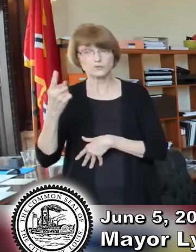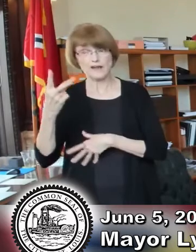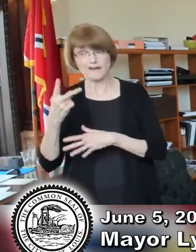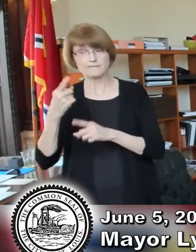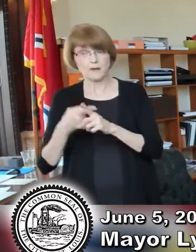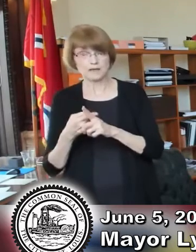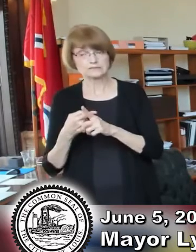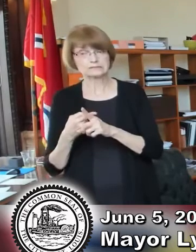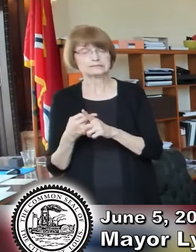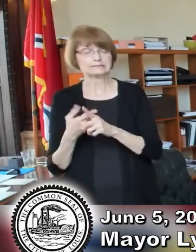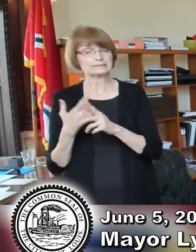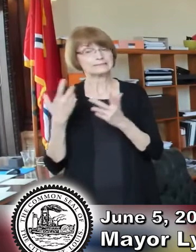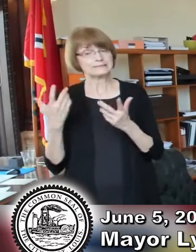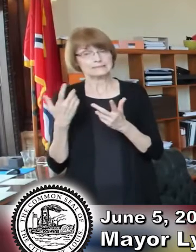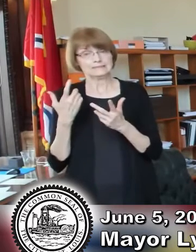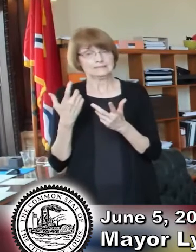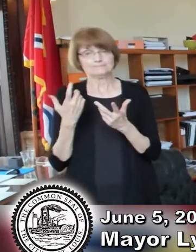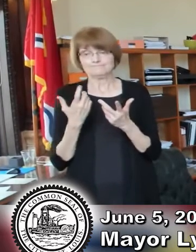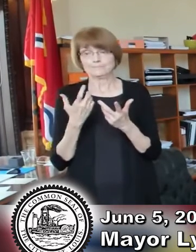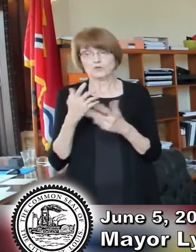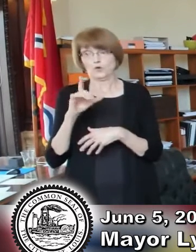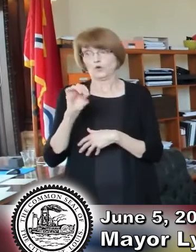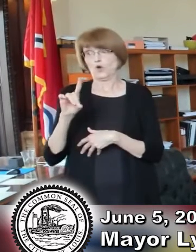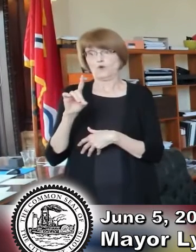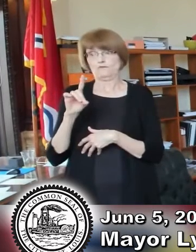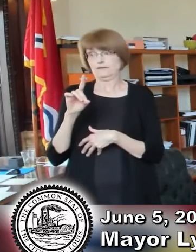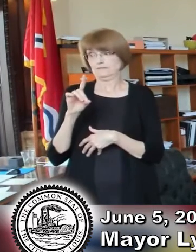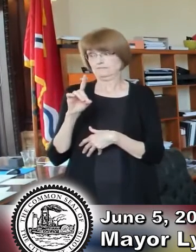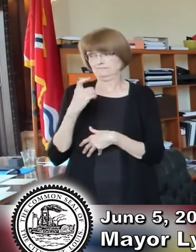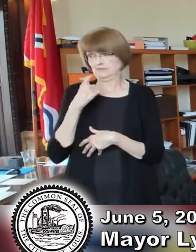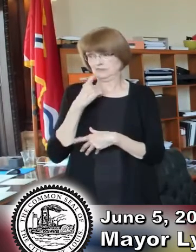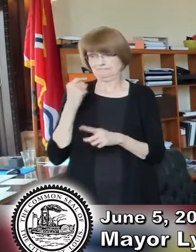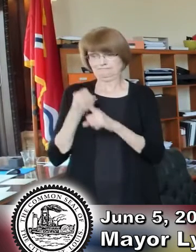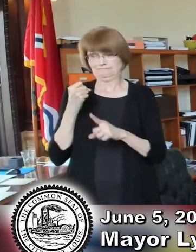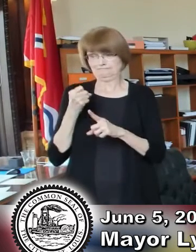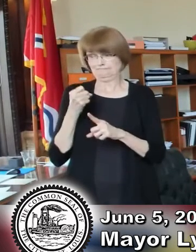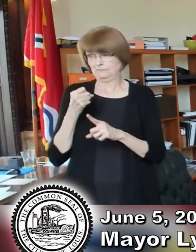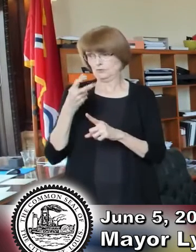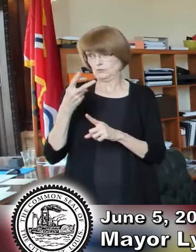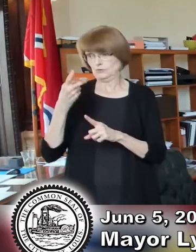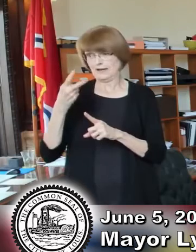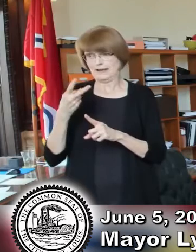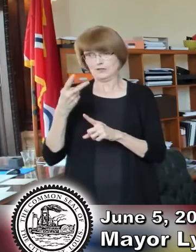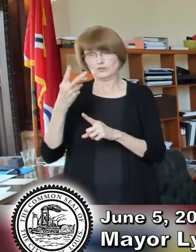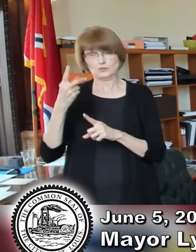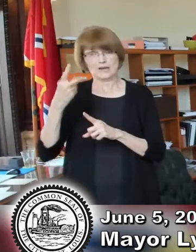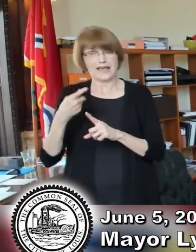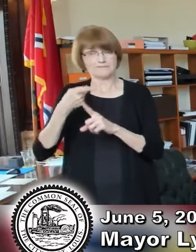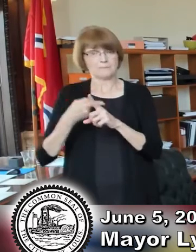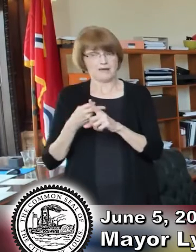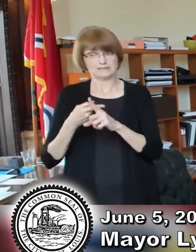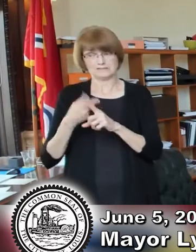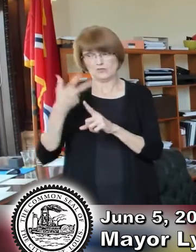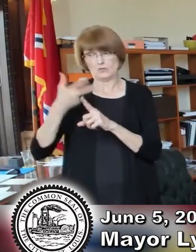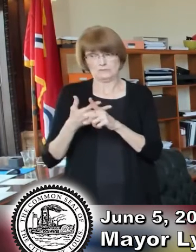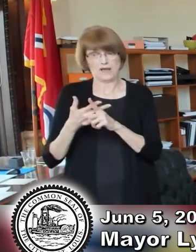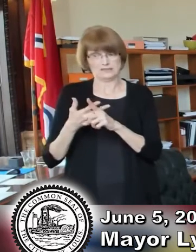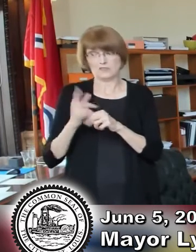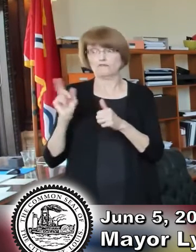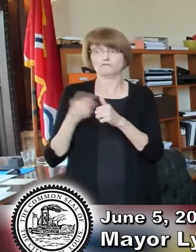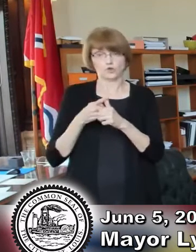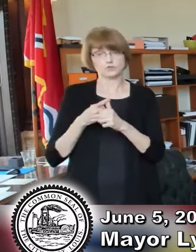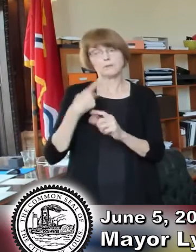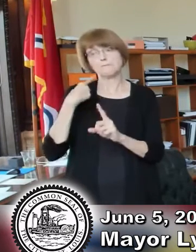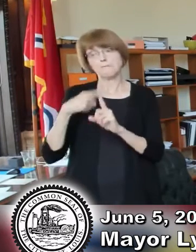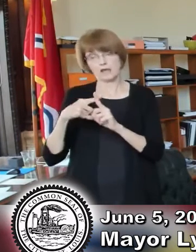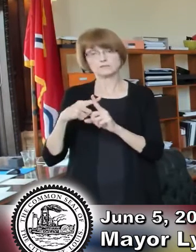So we've only been in this COVID thing about 2.5 months, as it is a little, not quite 3 months. Our first case in